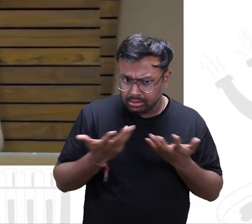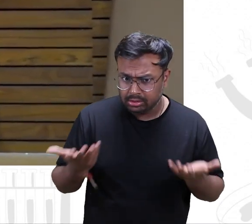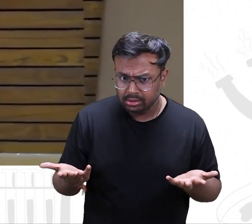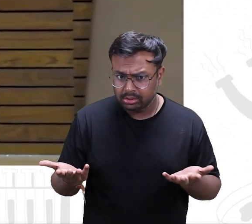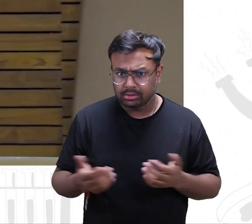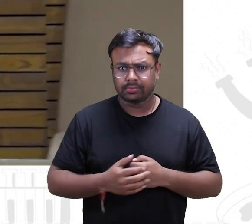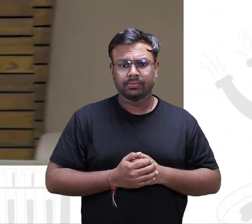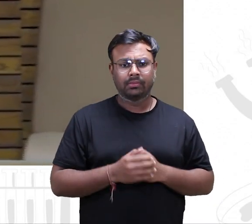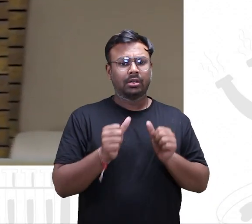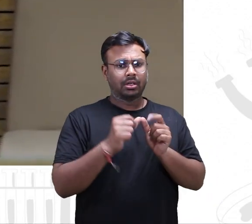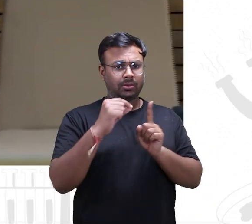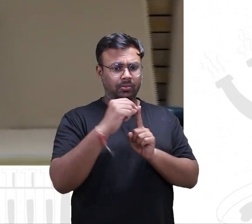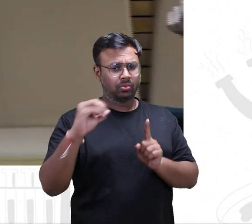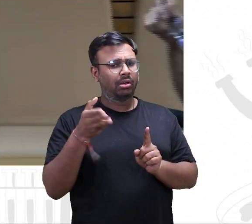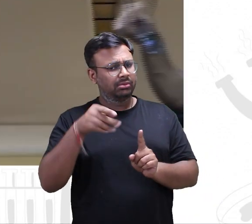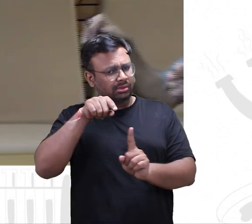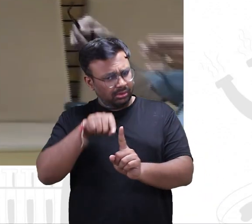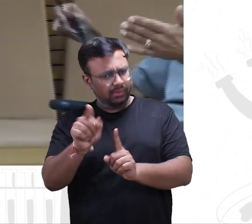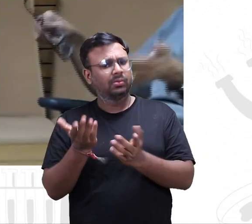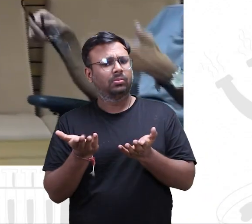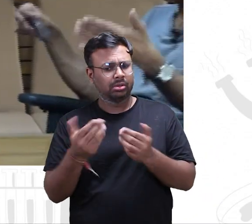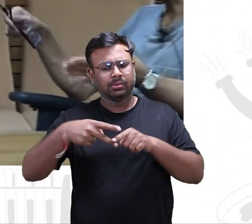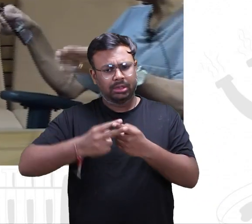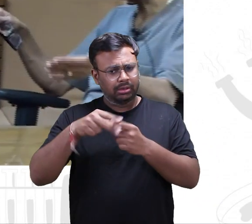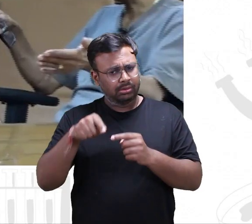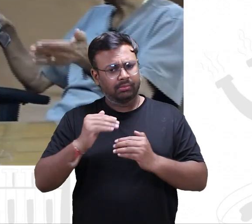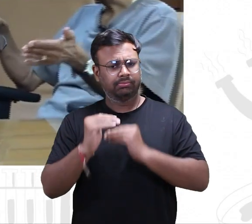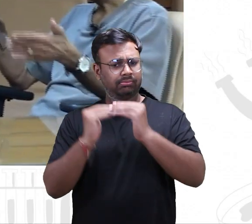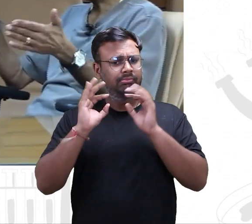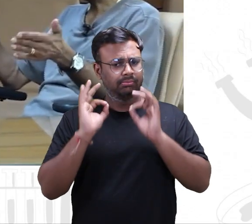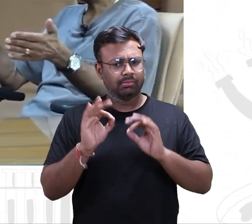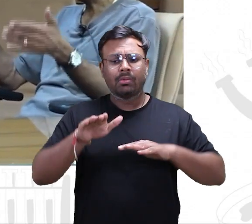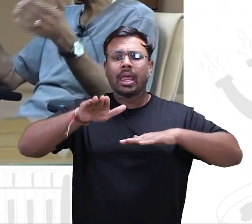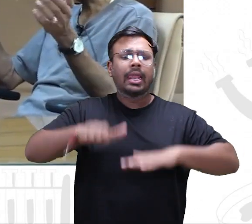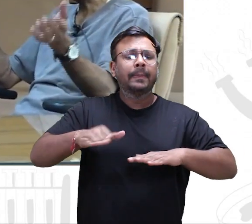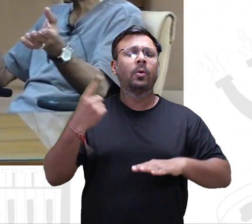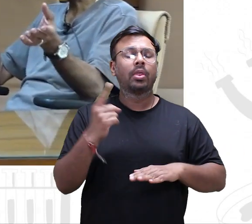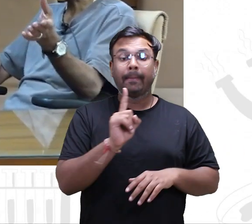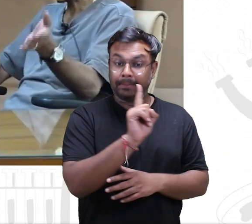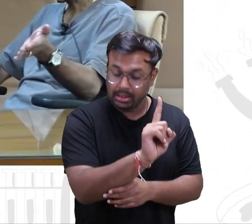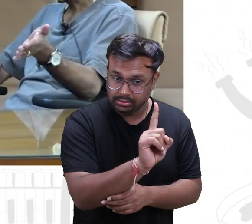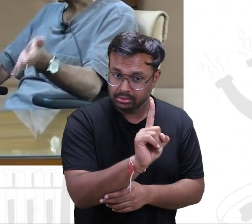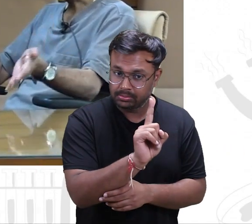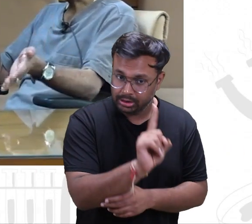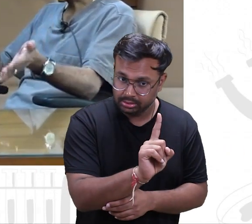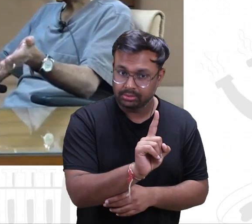agriculture? So Apomixis itself would be a crop improvement tool. Right. It relies